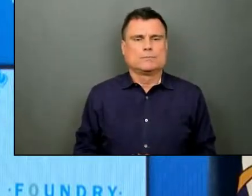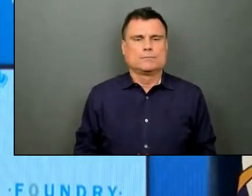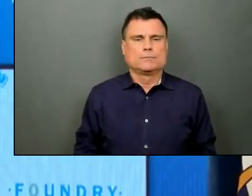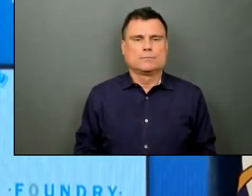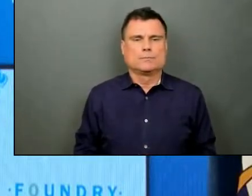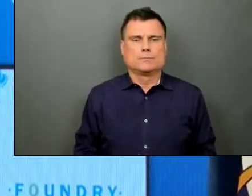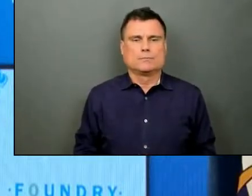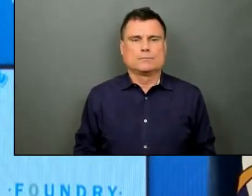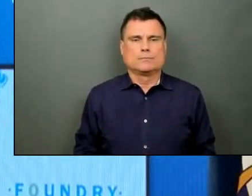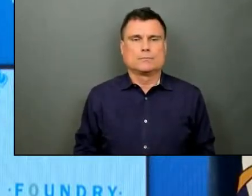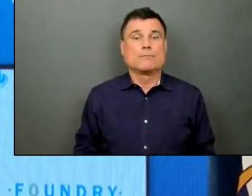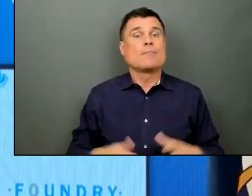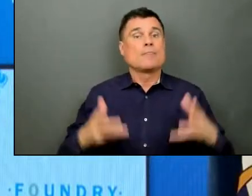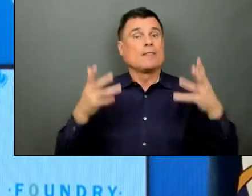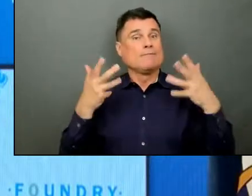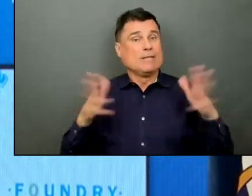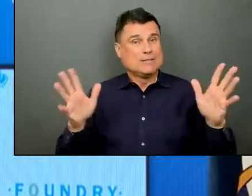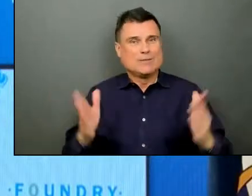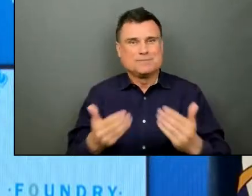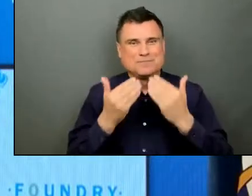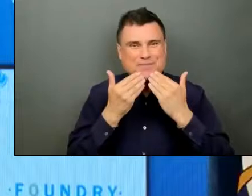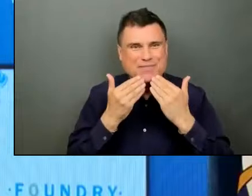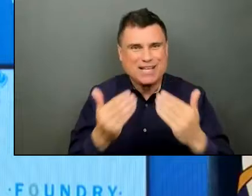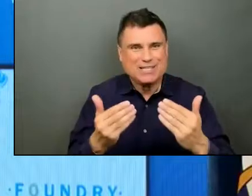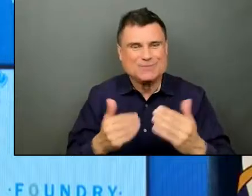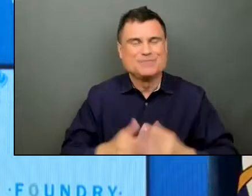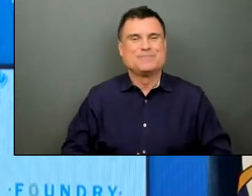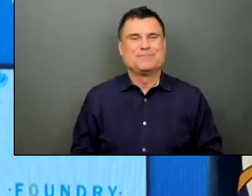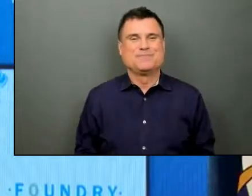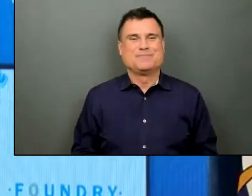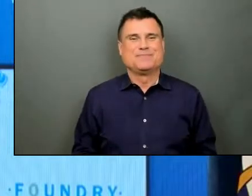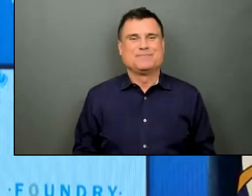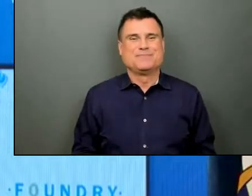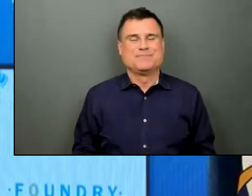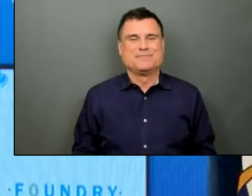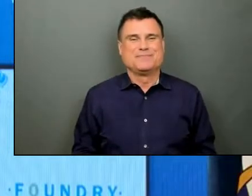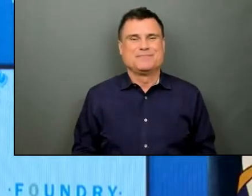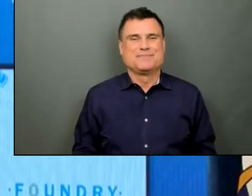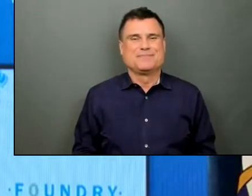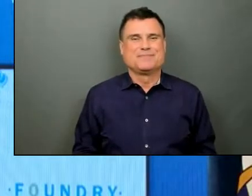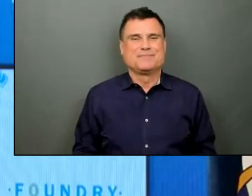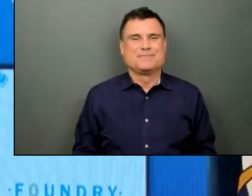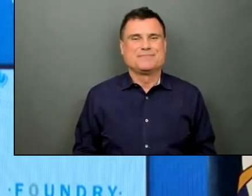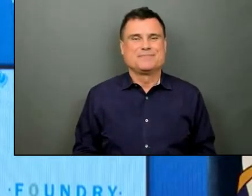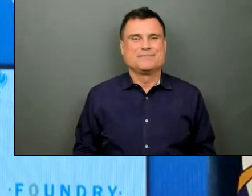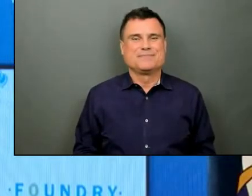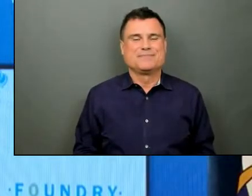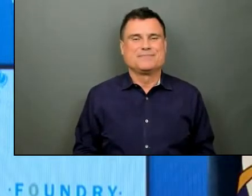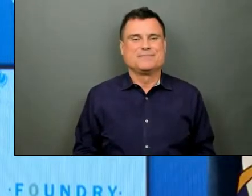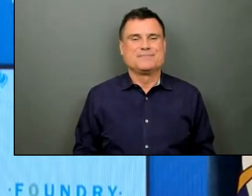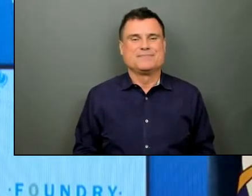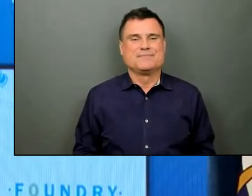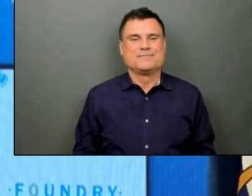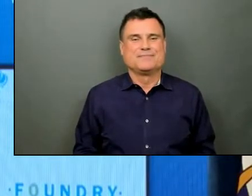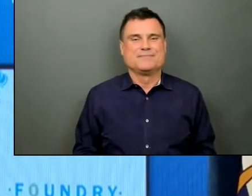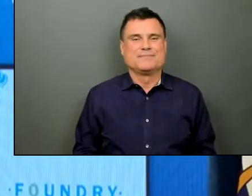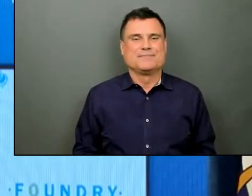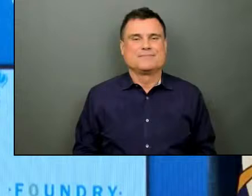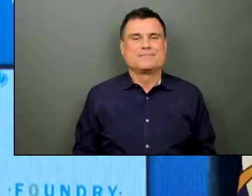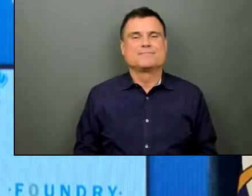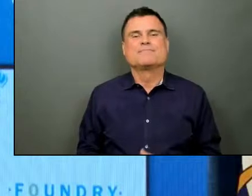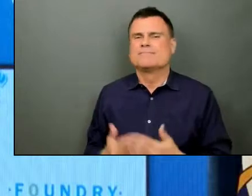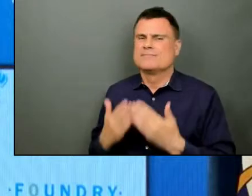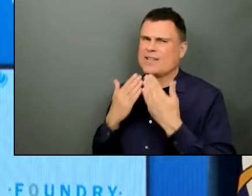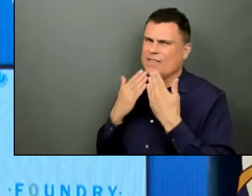photograph. Yeah. Thank you to the media for your interest. Thank you again so much to the Foundry team for building this